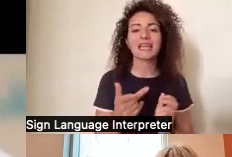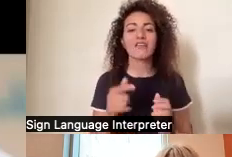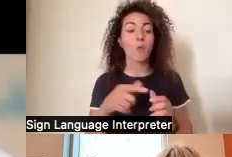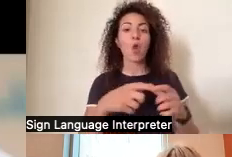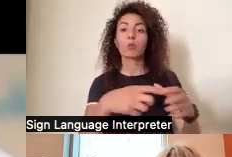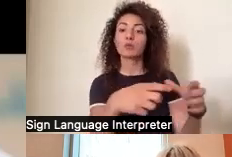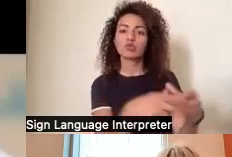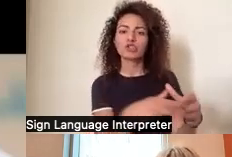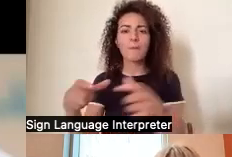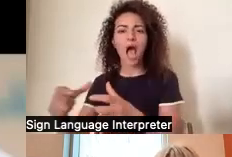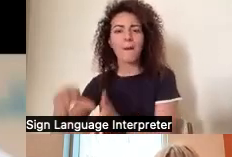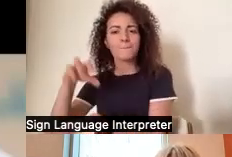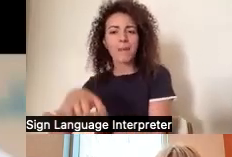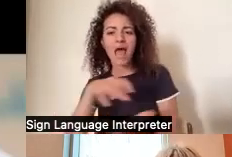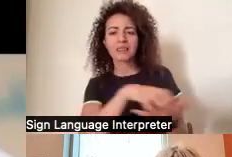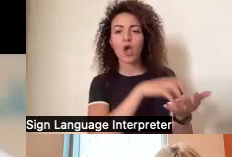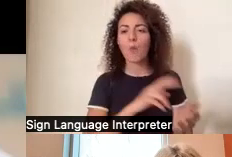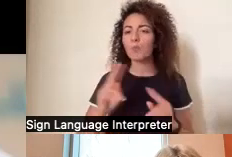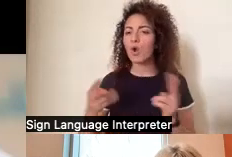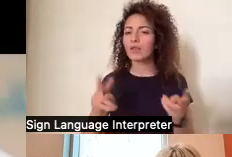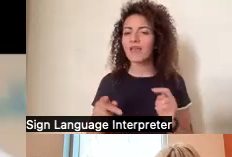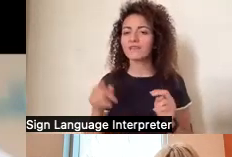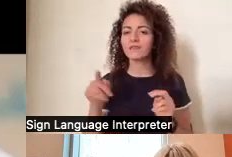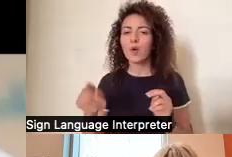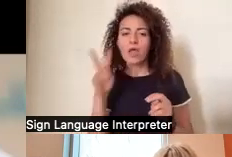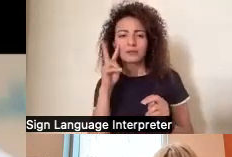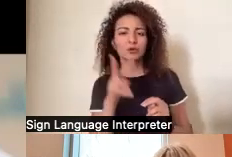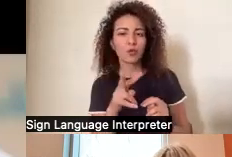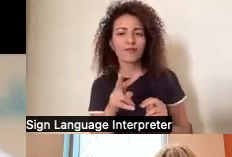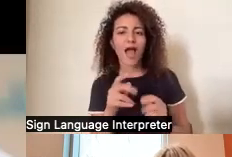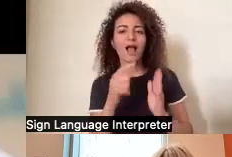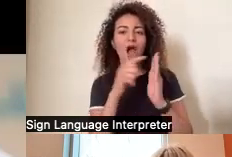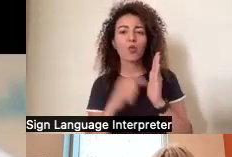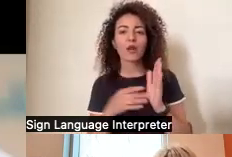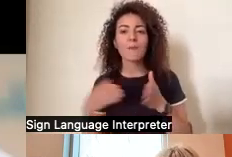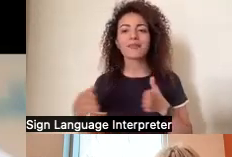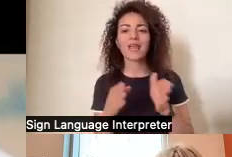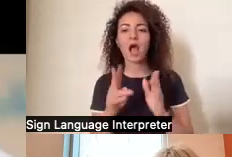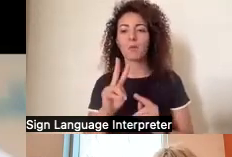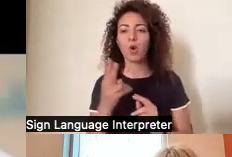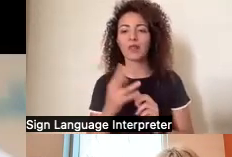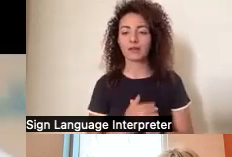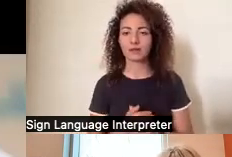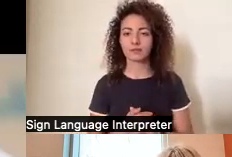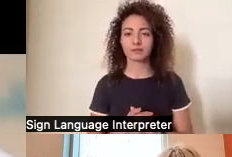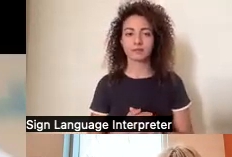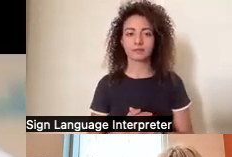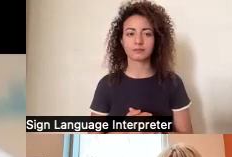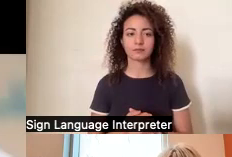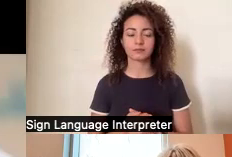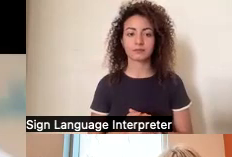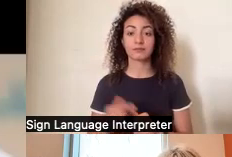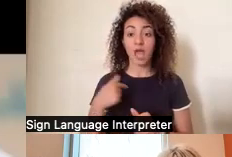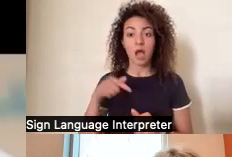across the MENA region will have different interpretations of the law. Now, as a qualified barrister, I'm interested in